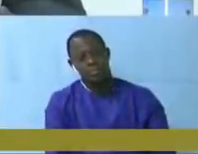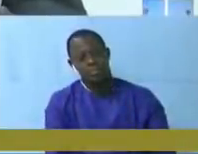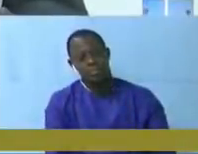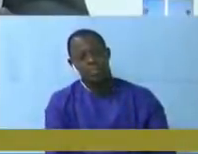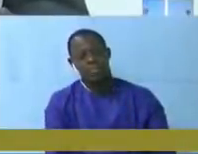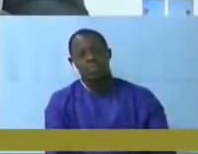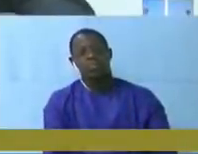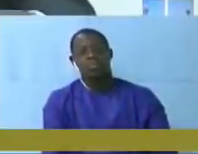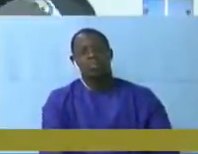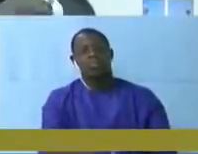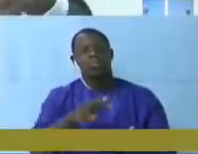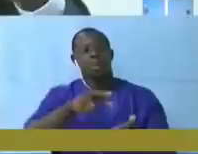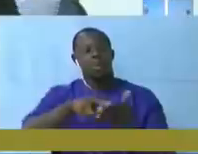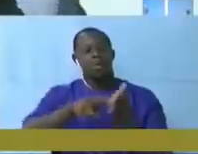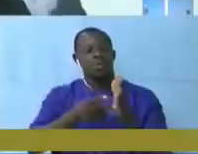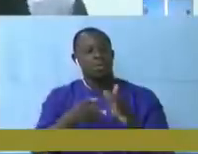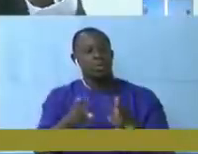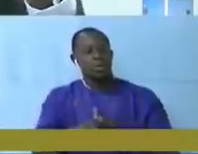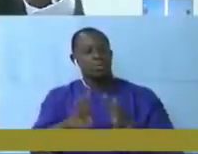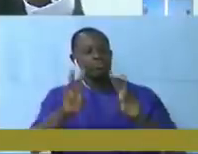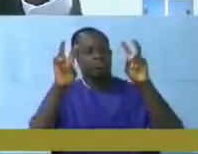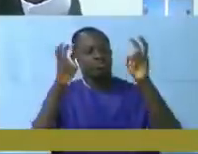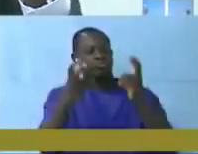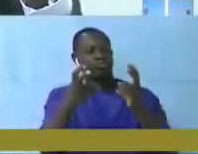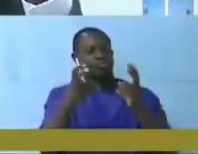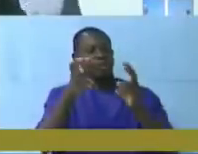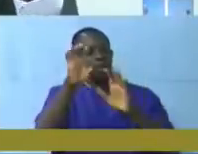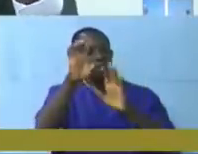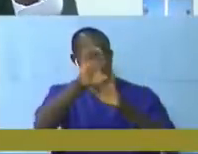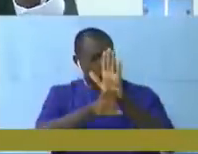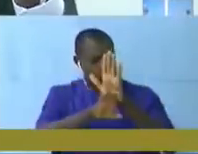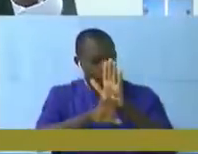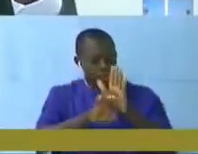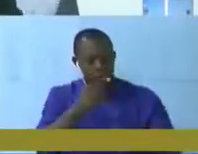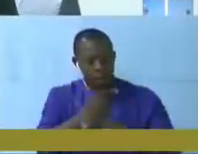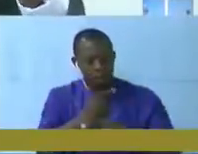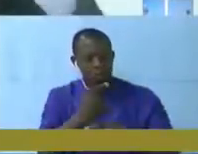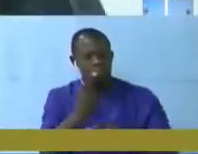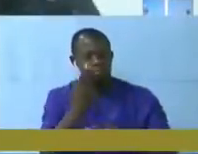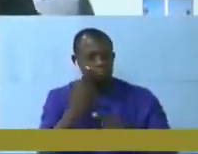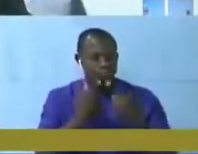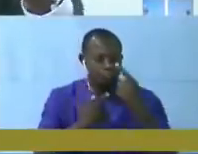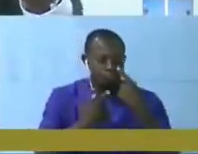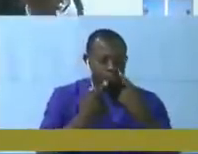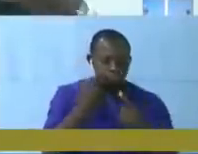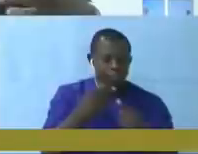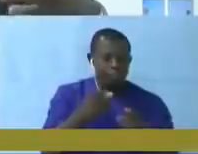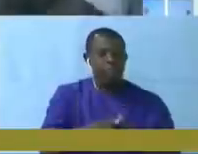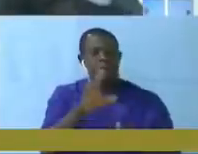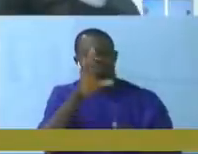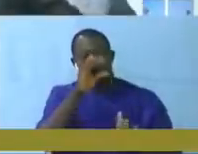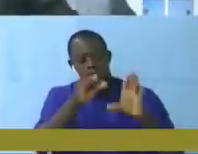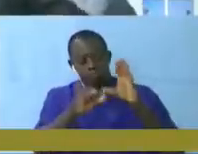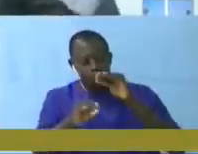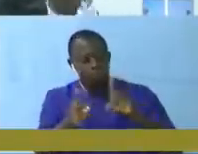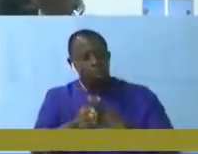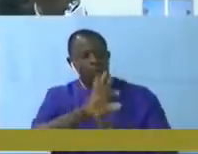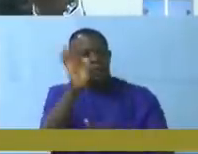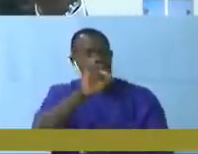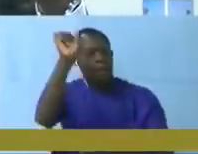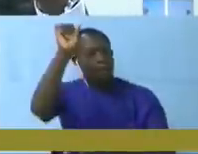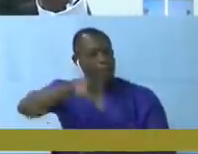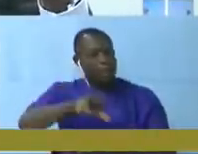like that in the preamble Gambians were crying. We were saying it is so bad that we have had